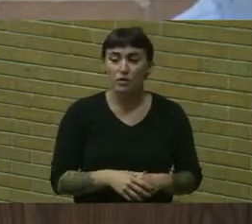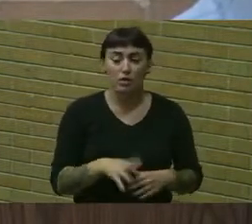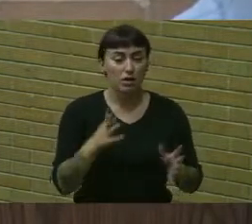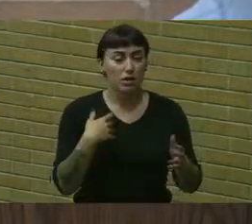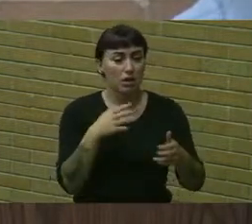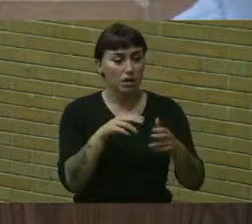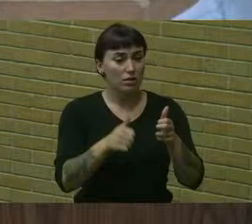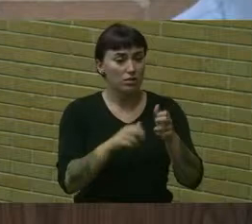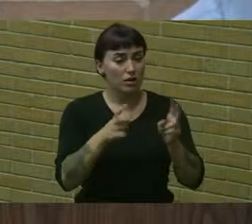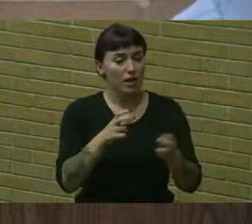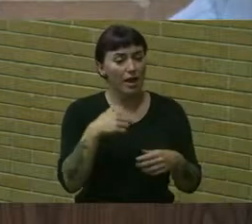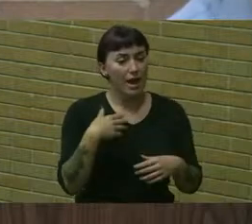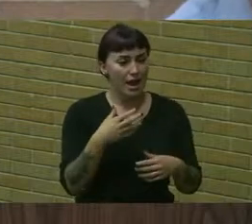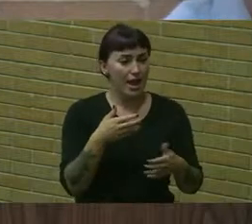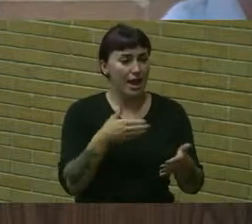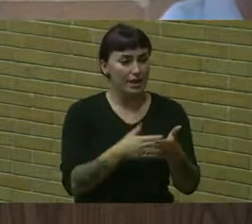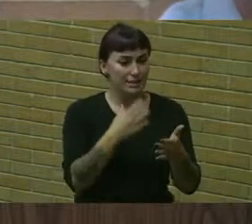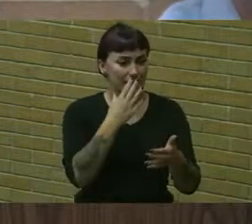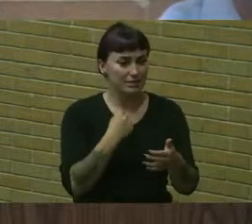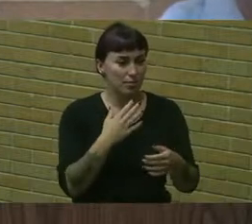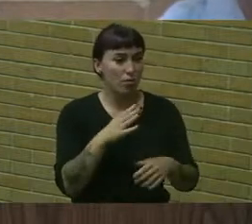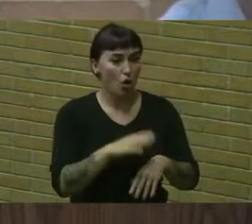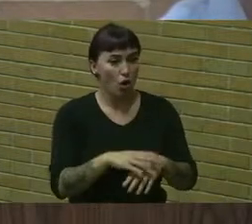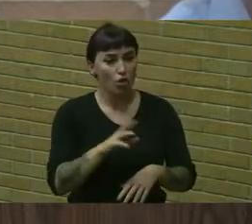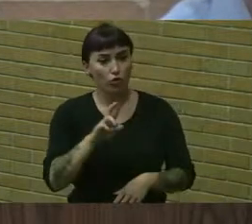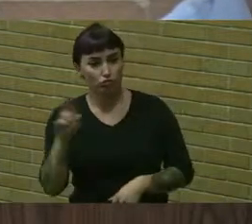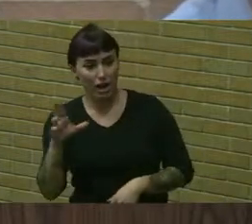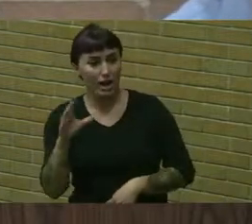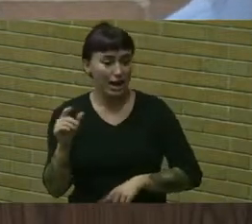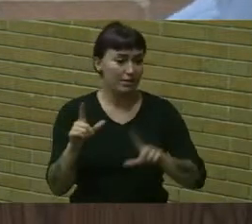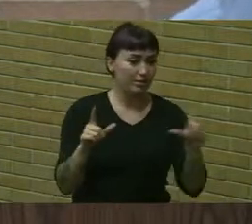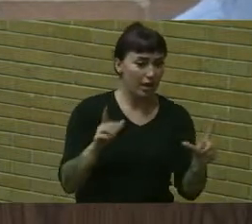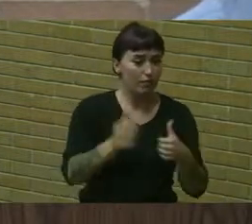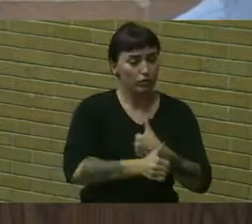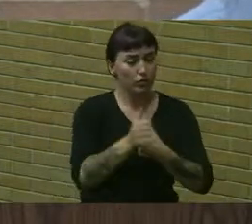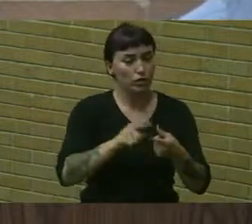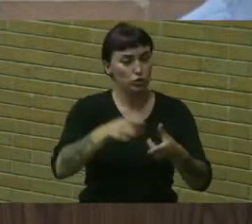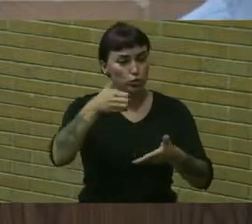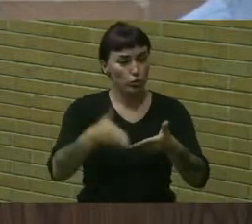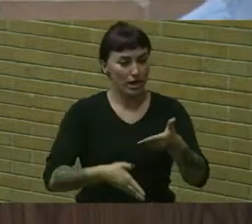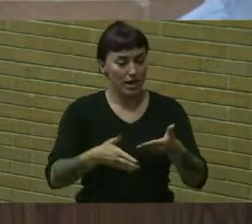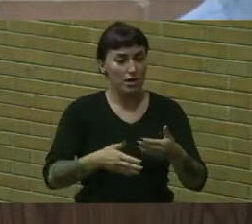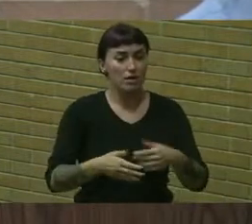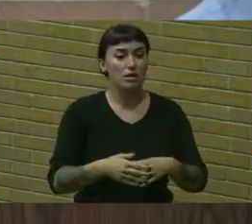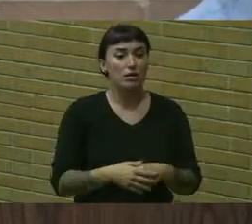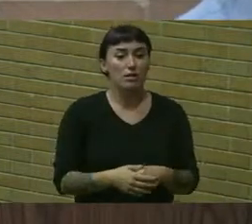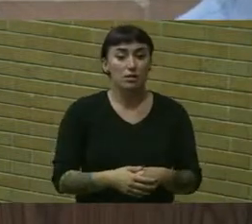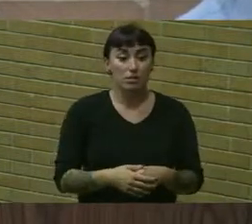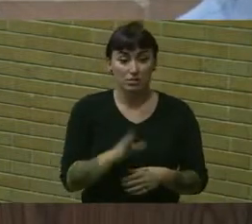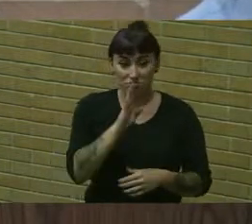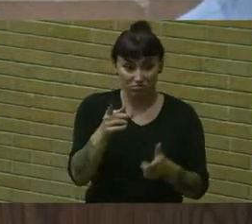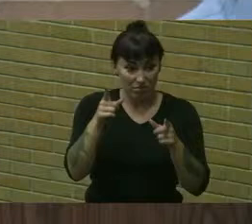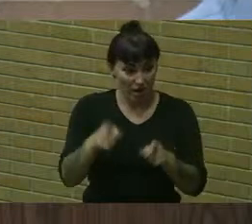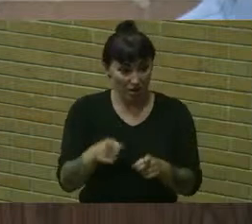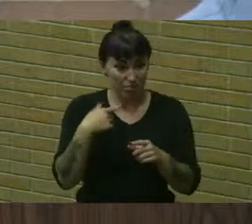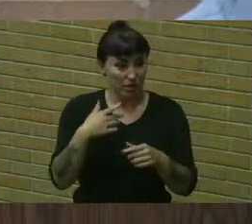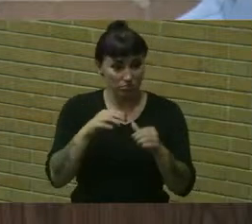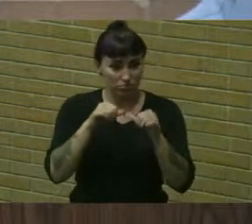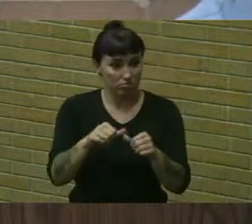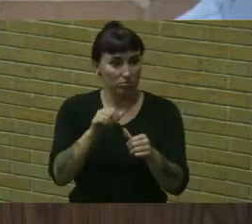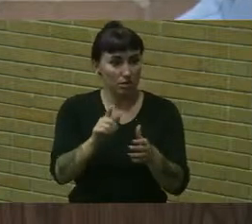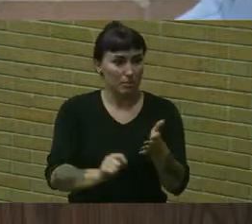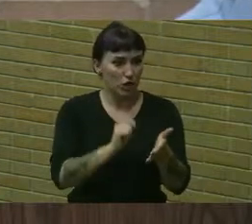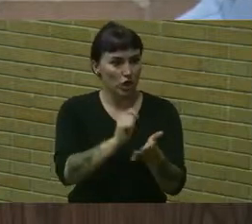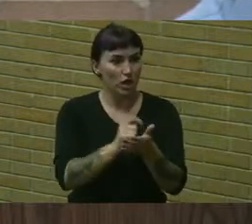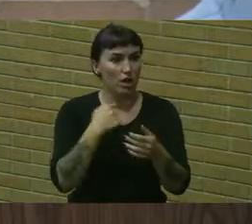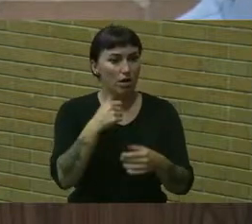is Anti-Semitism on the Right and the Left Threatens to End an Unprecedented Period of Tolerance and Safety